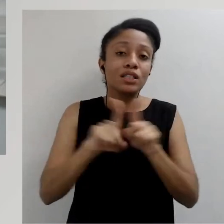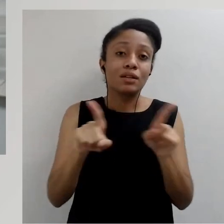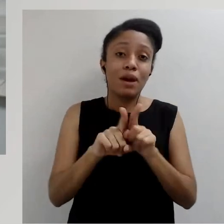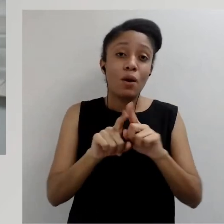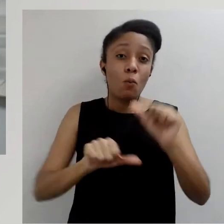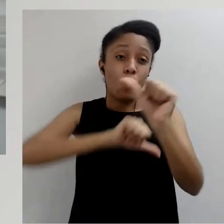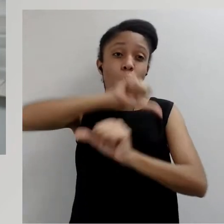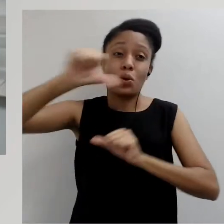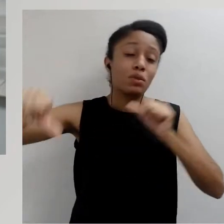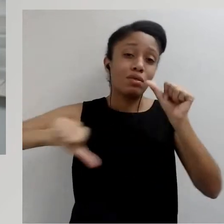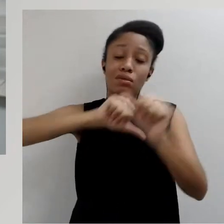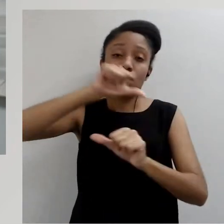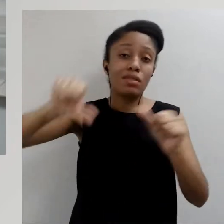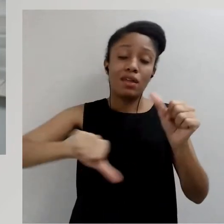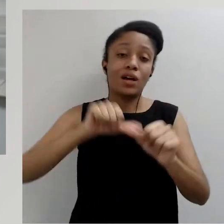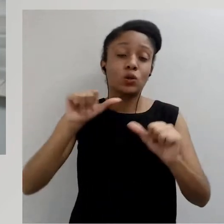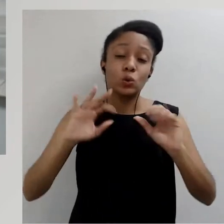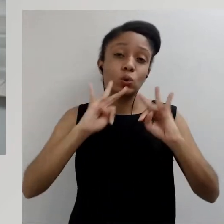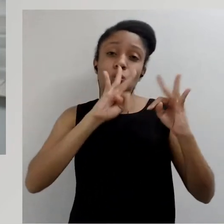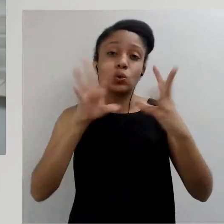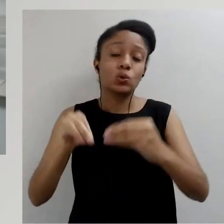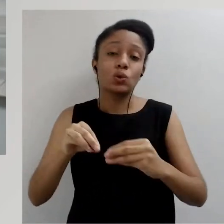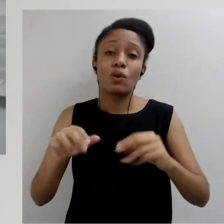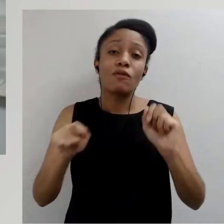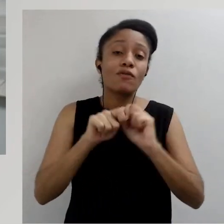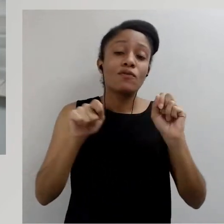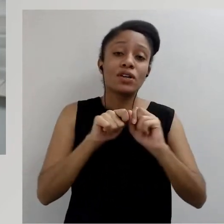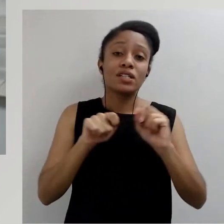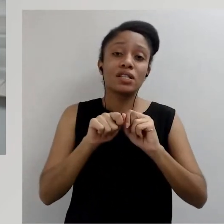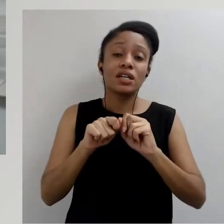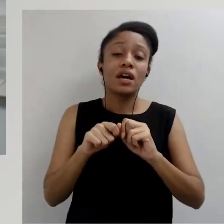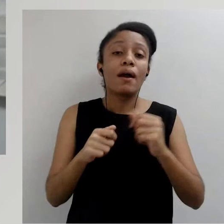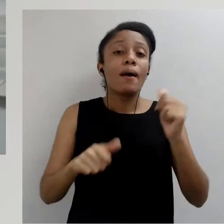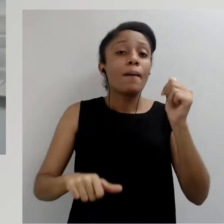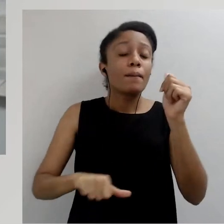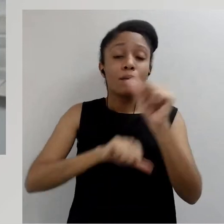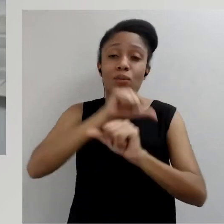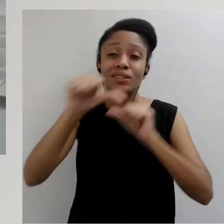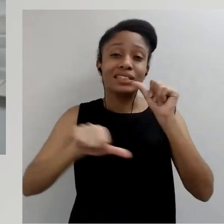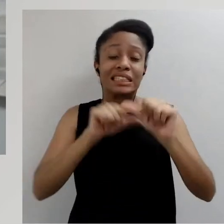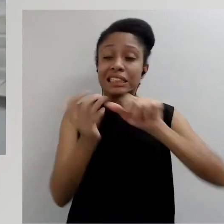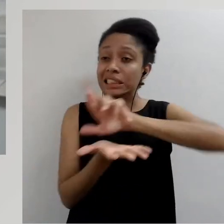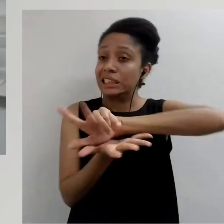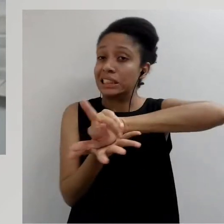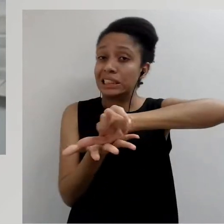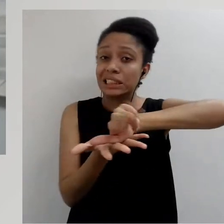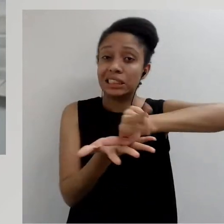innovation, it's not a unique solution. You need different forms that you need to